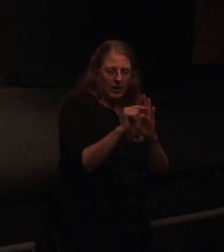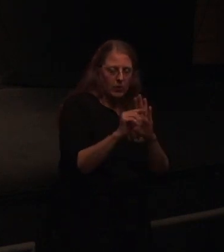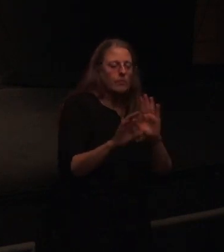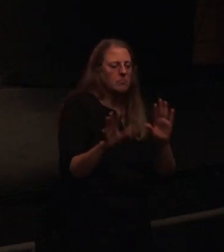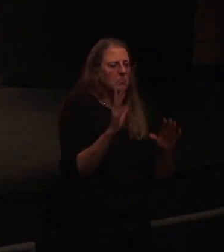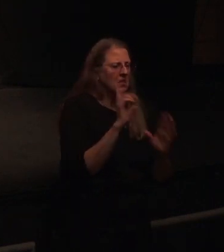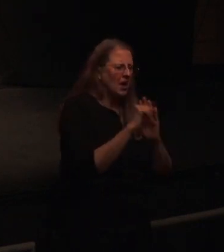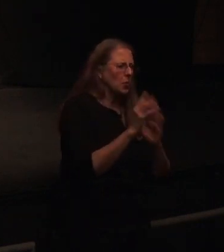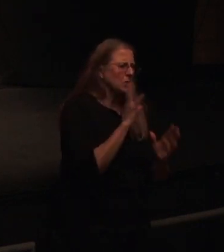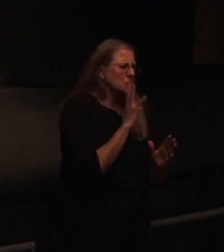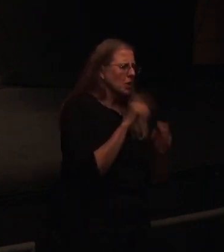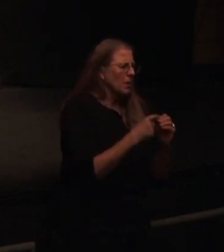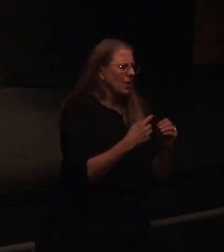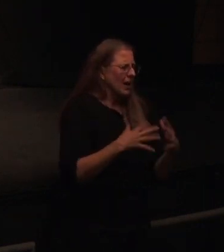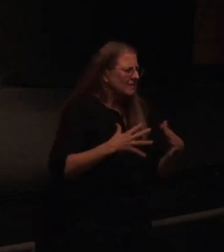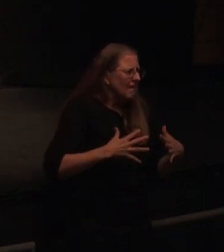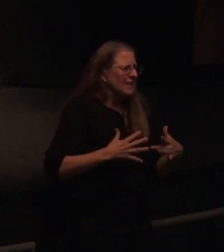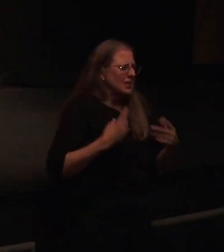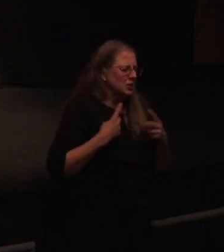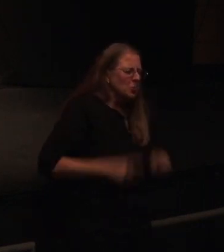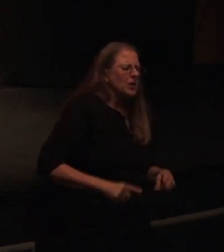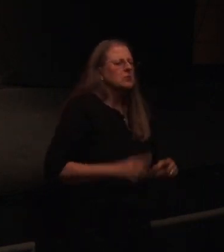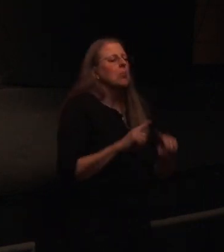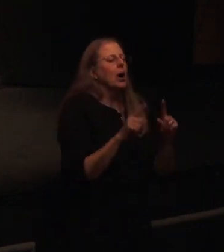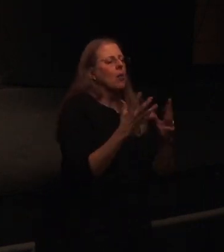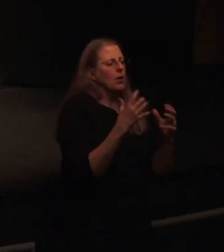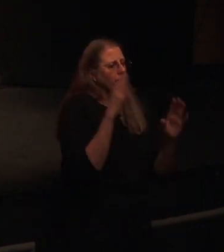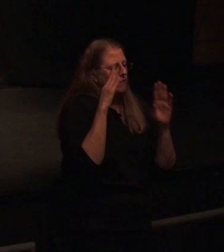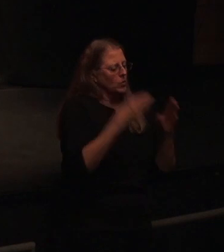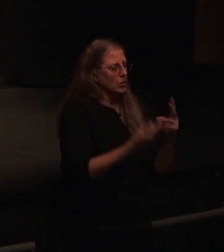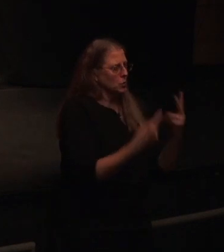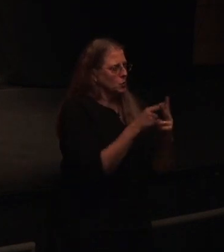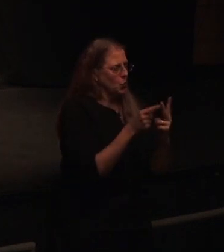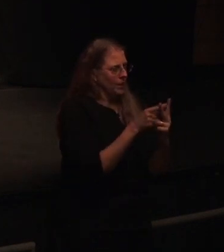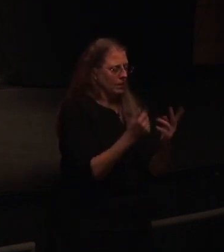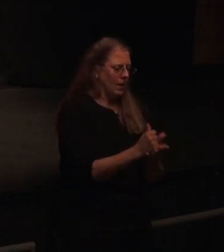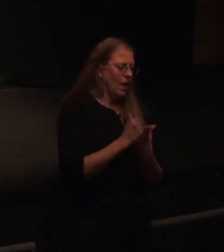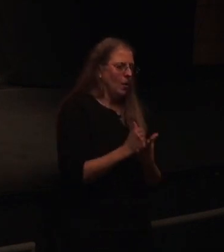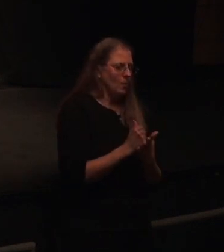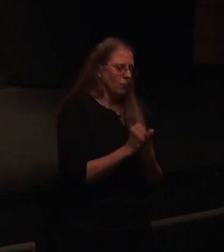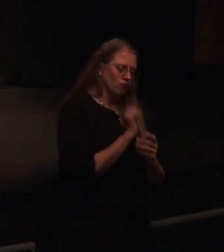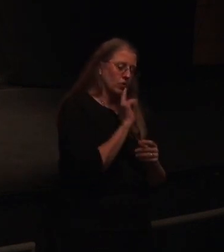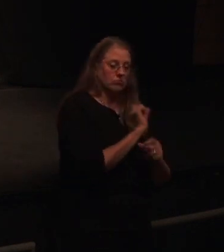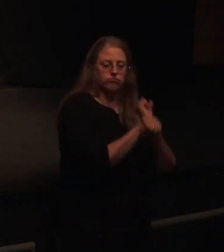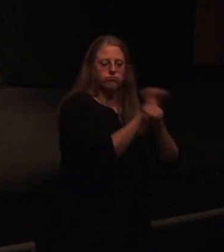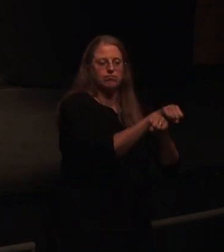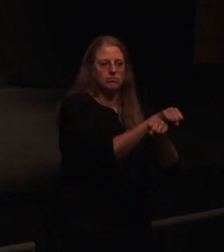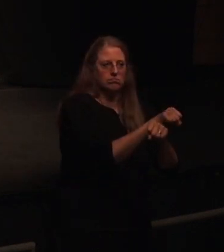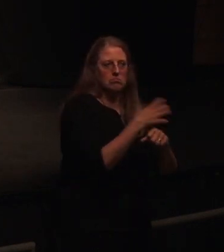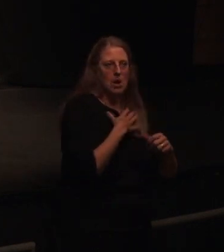gonna talk about anxiety and depression, but right now I wanna focus on the two things that have helped me overcome my